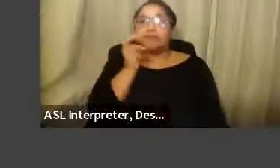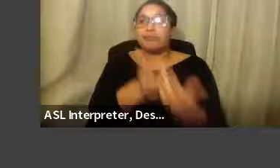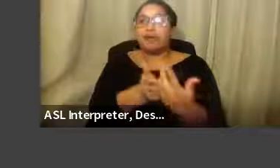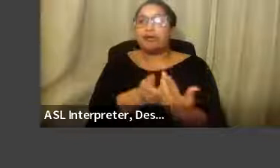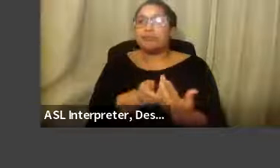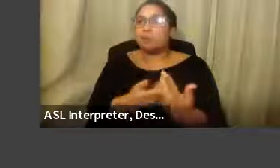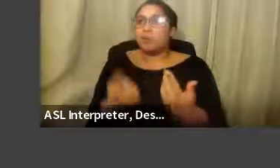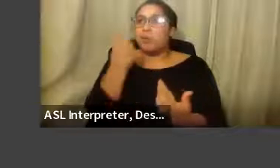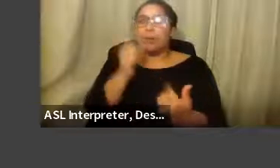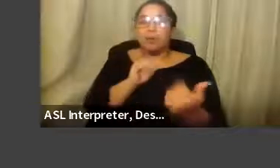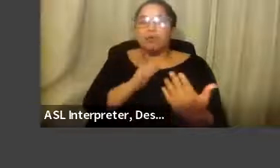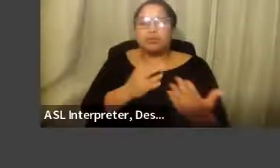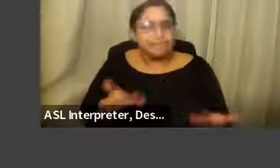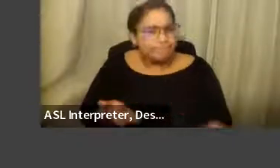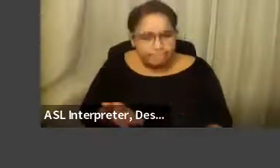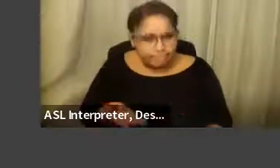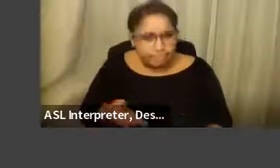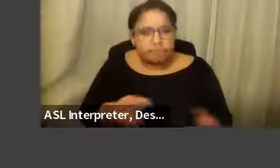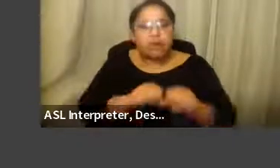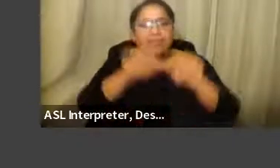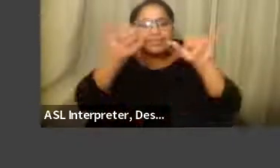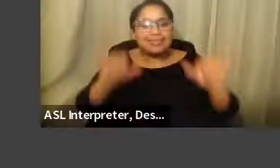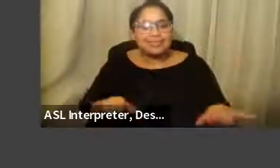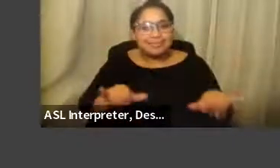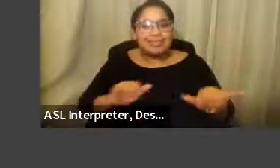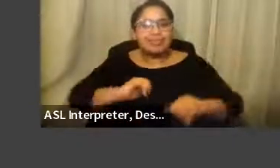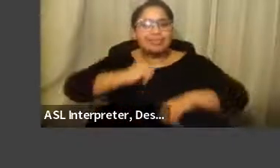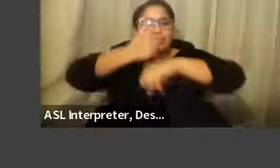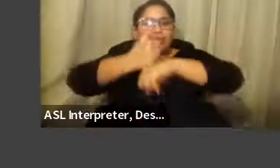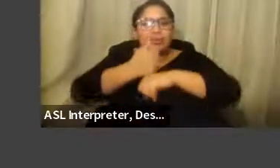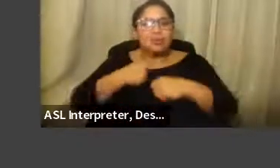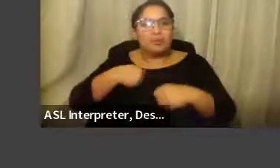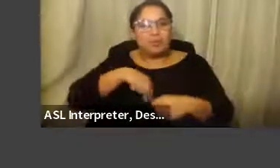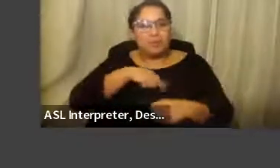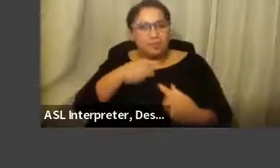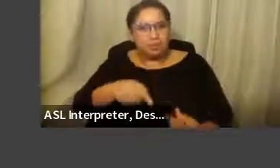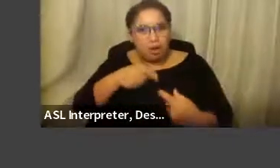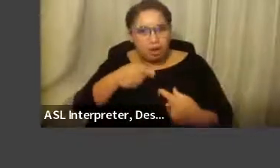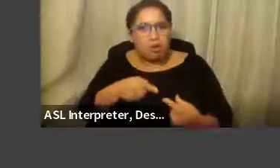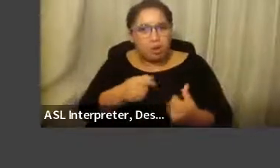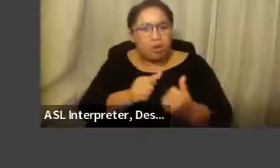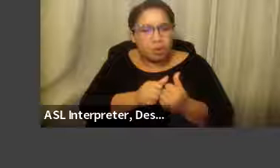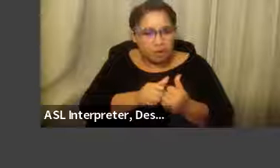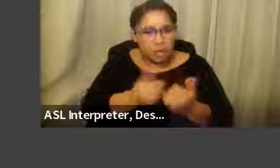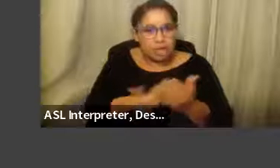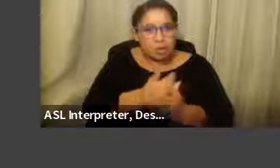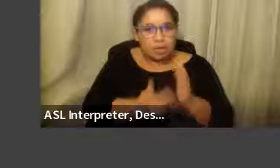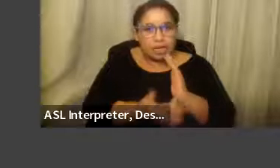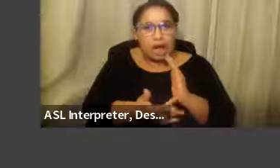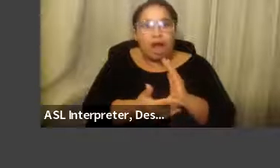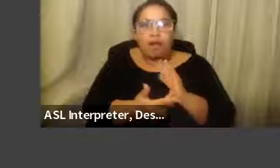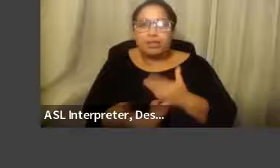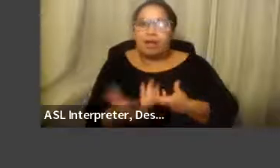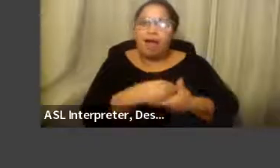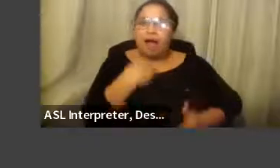solution. And our system structure is such that we have a hard time pivoting with new technology